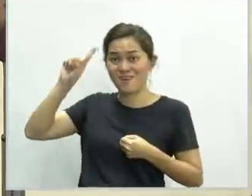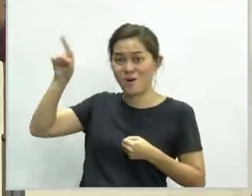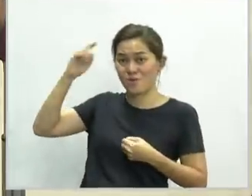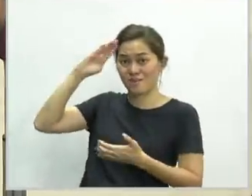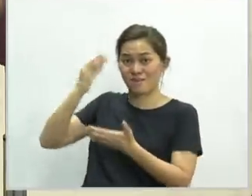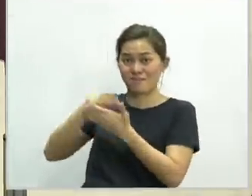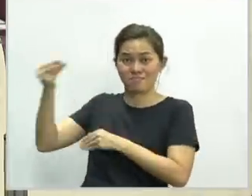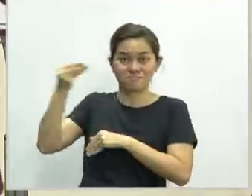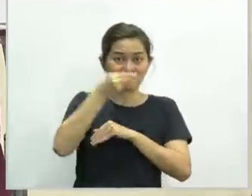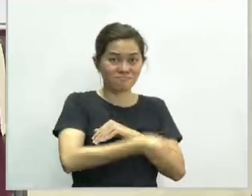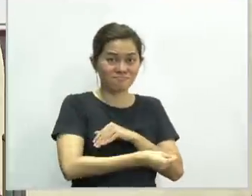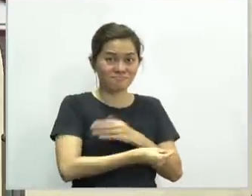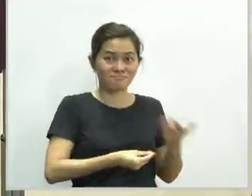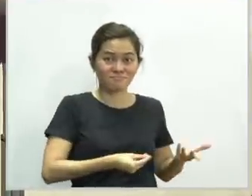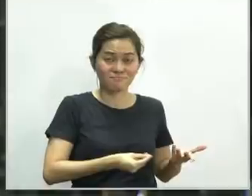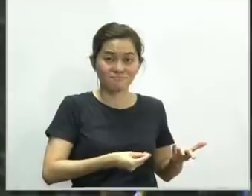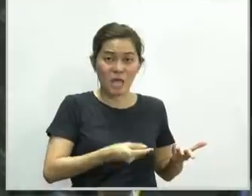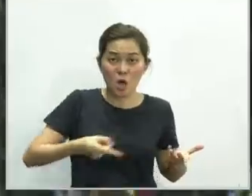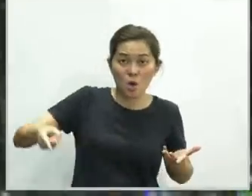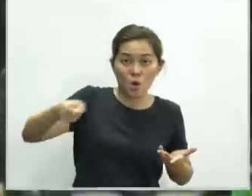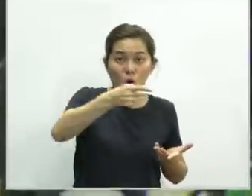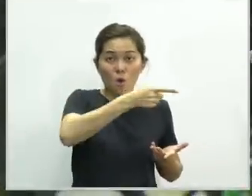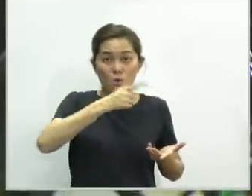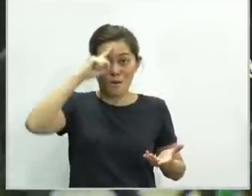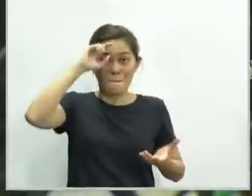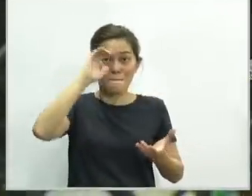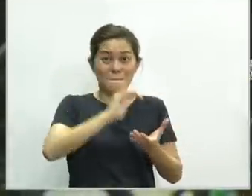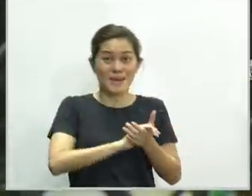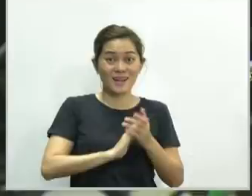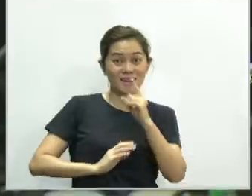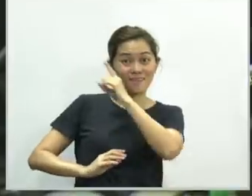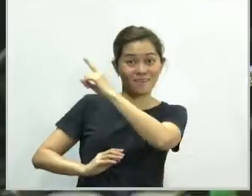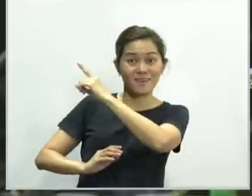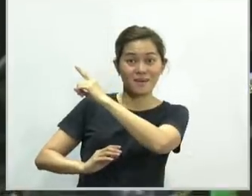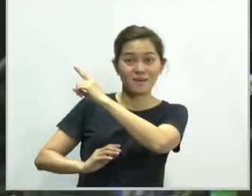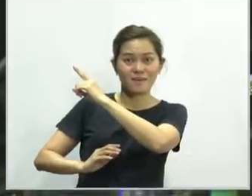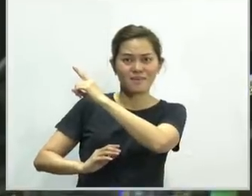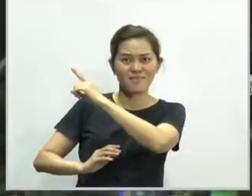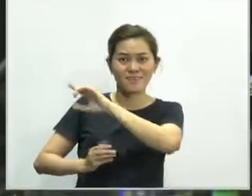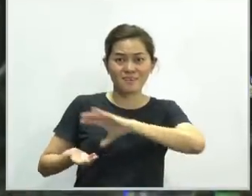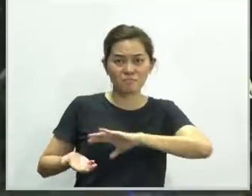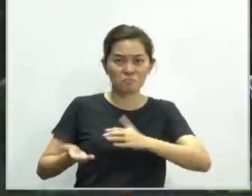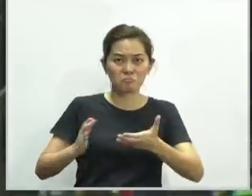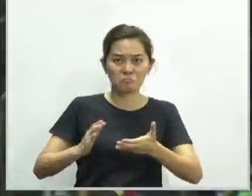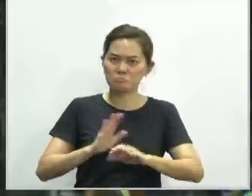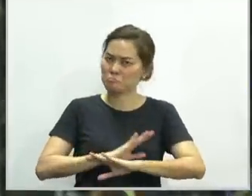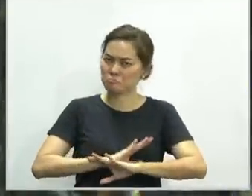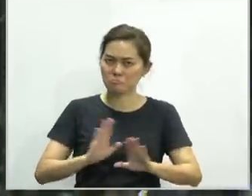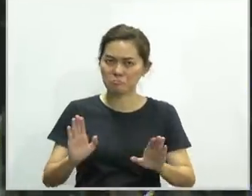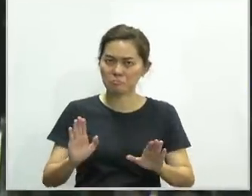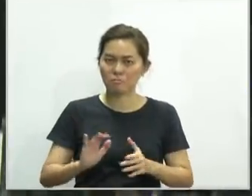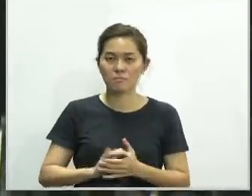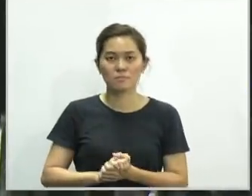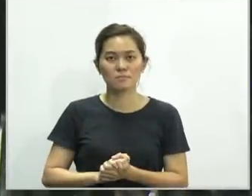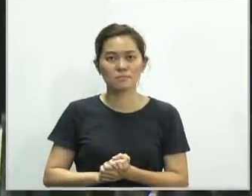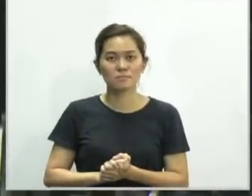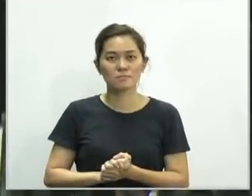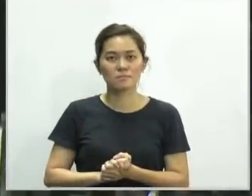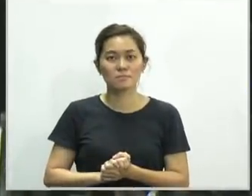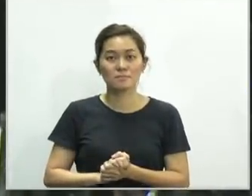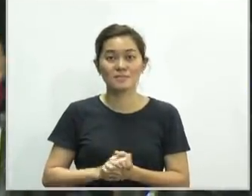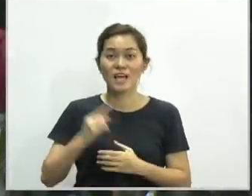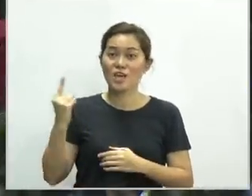son, so whoever believes in him should not perish,